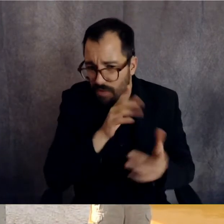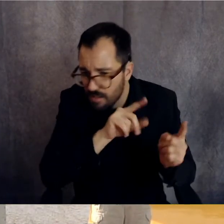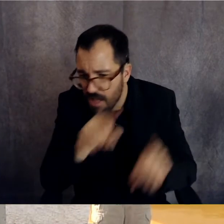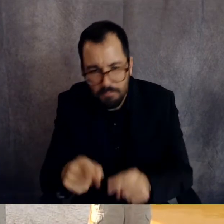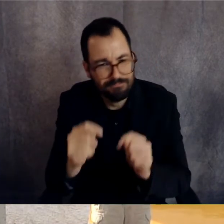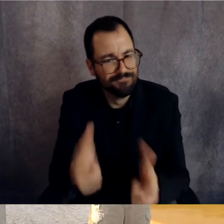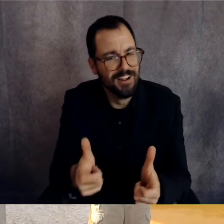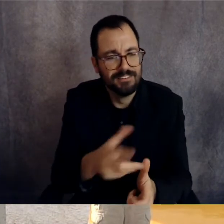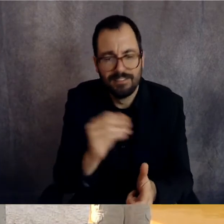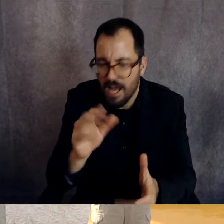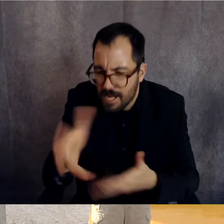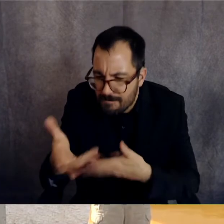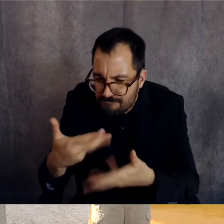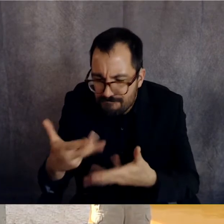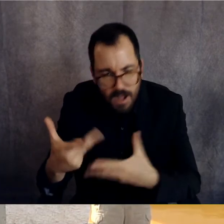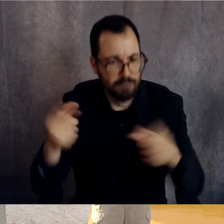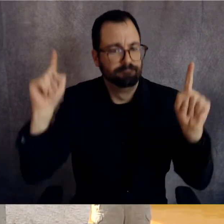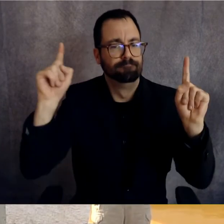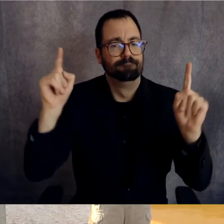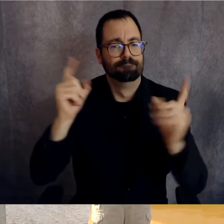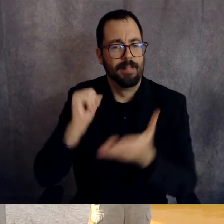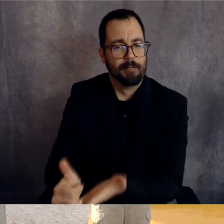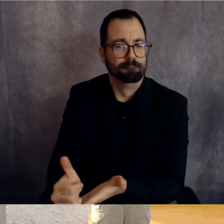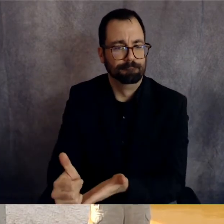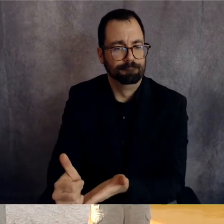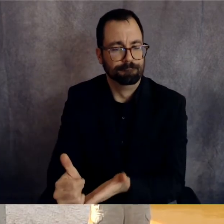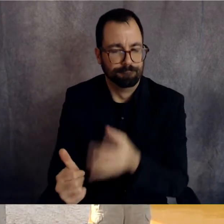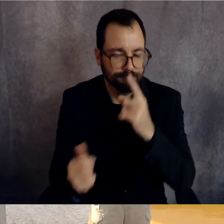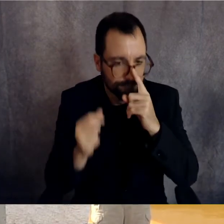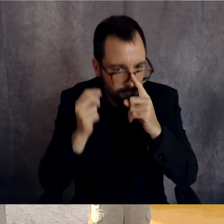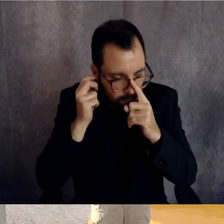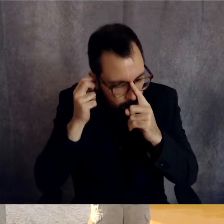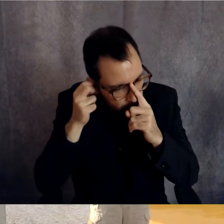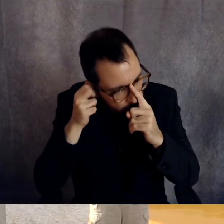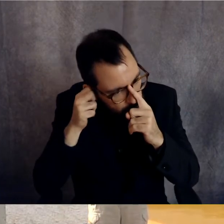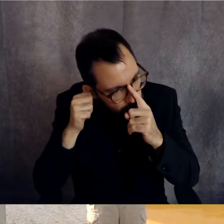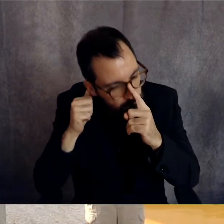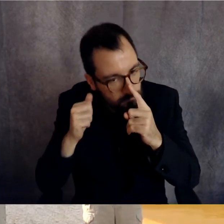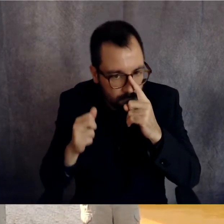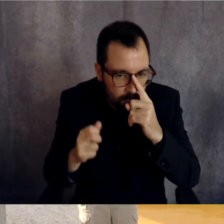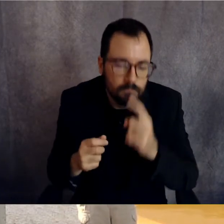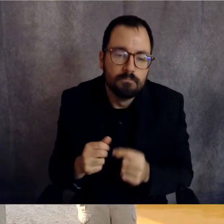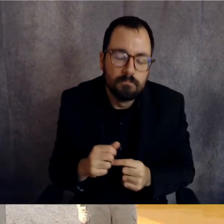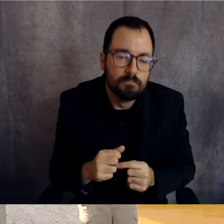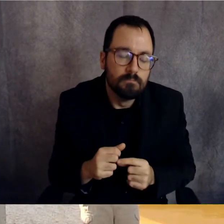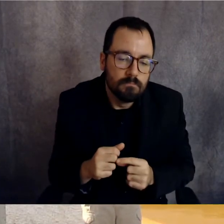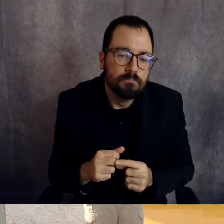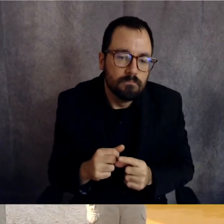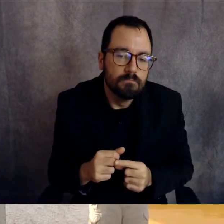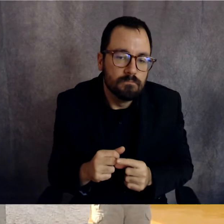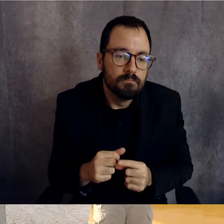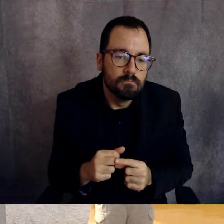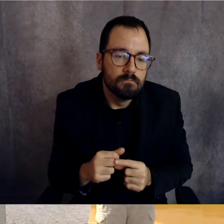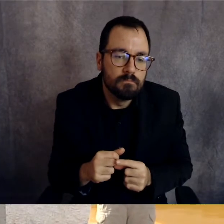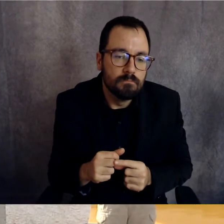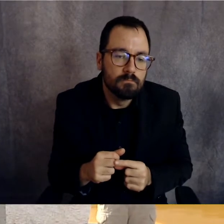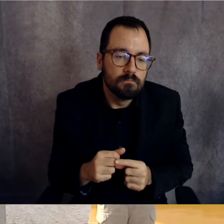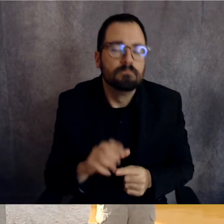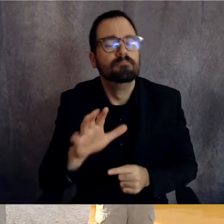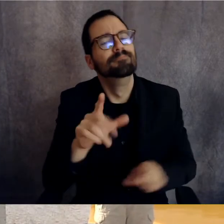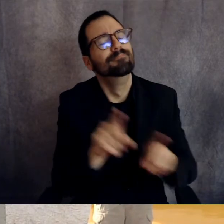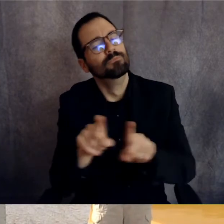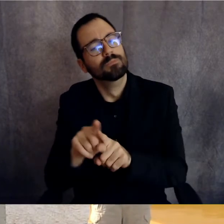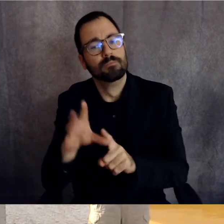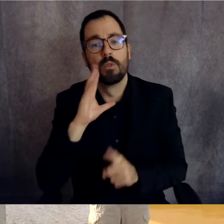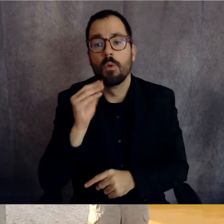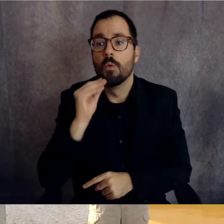effectively. I also just want to mention that in addition to making sure that our homeless are safe, we